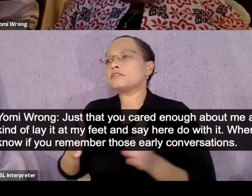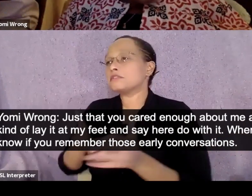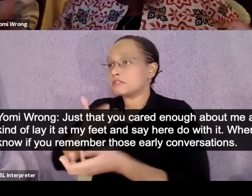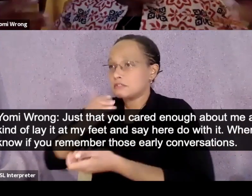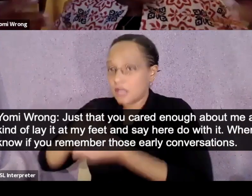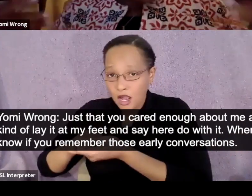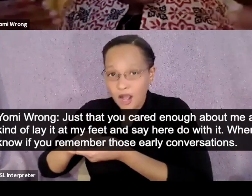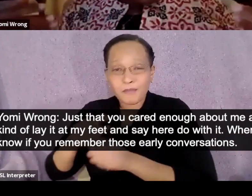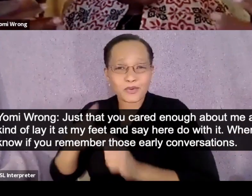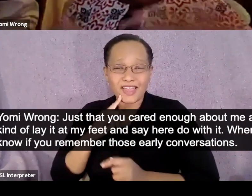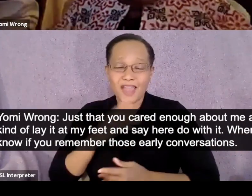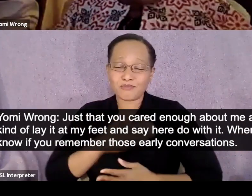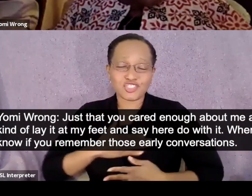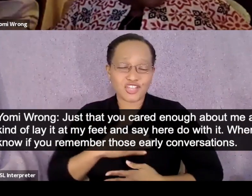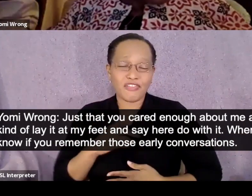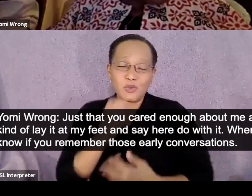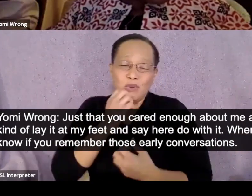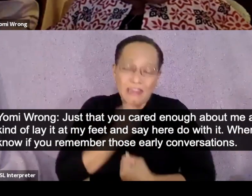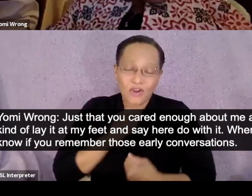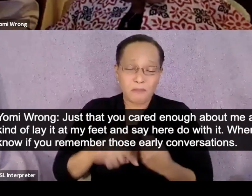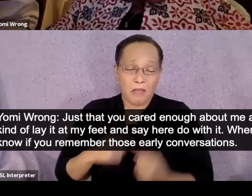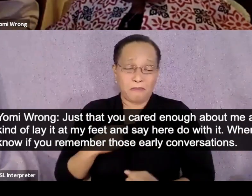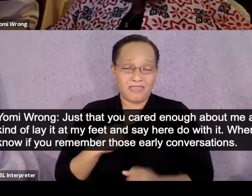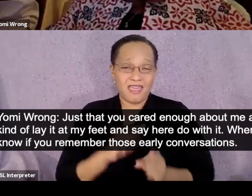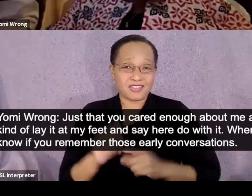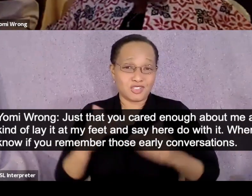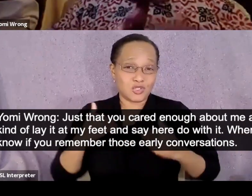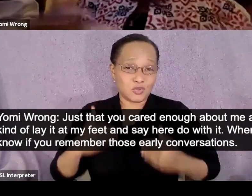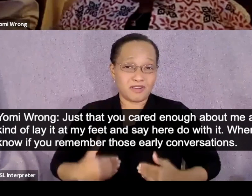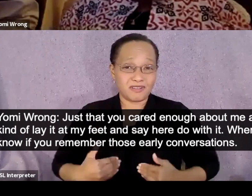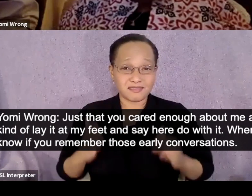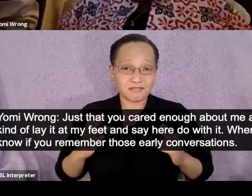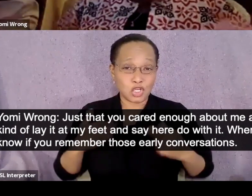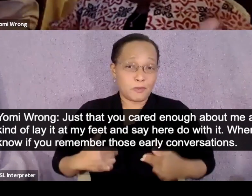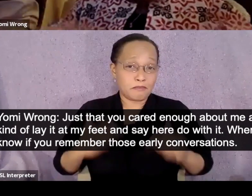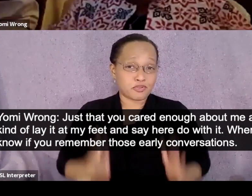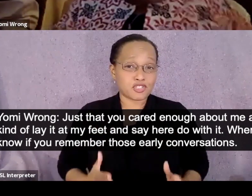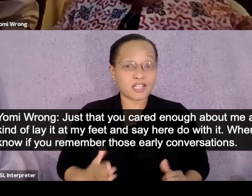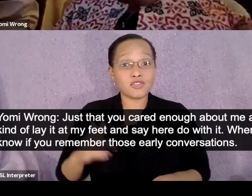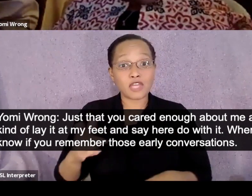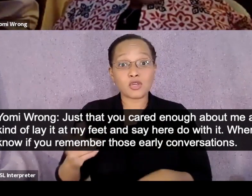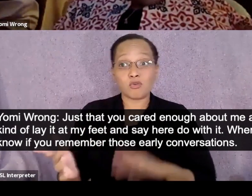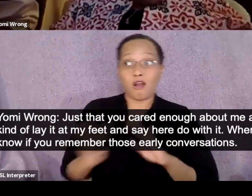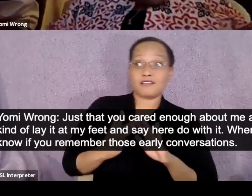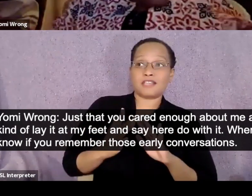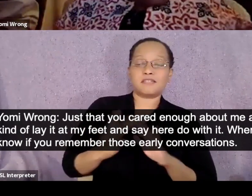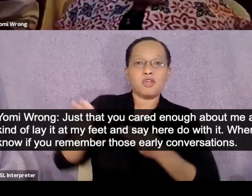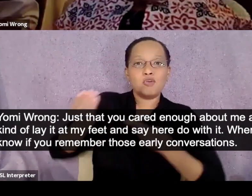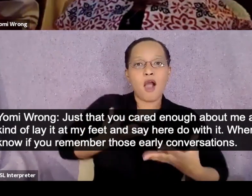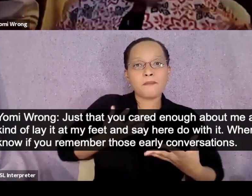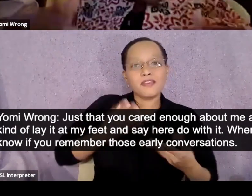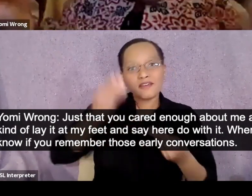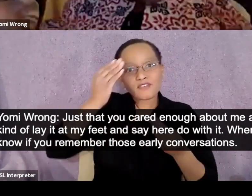just that you cared enough about me as a human being to like bring me the information and kind of lay it at my feet